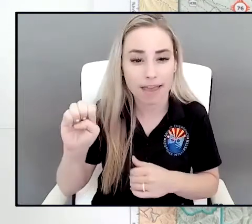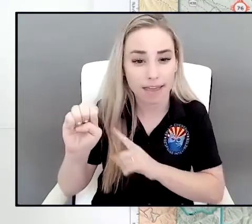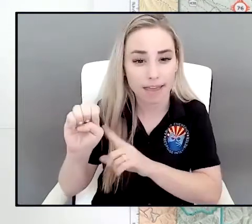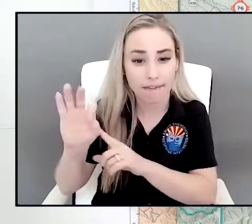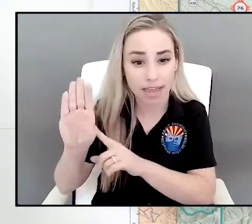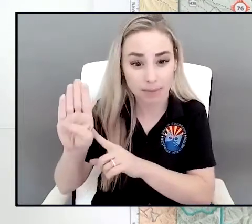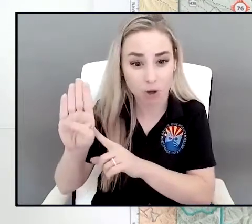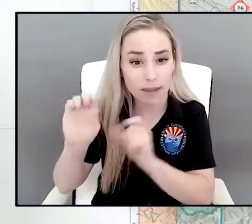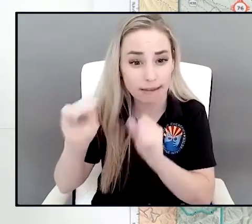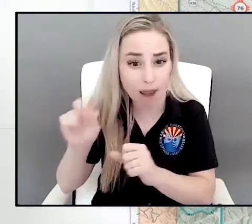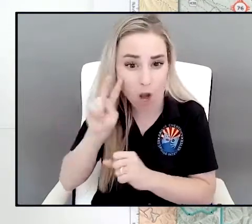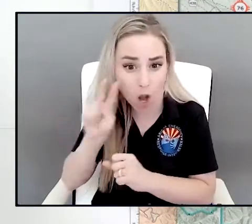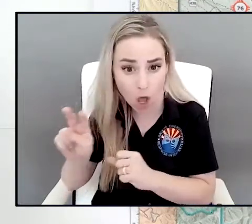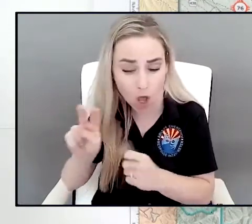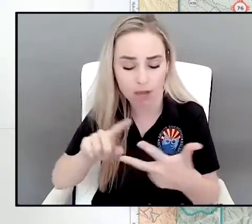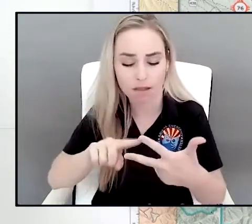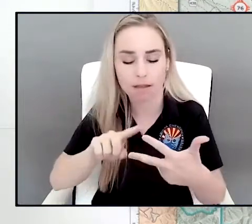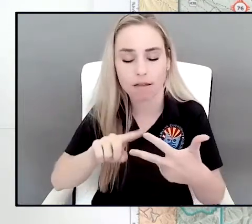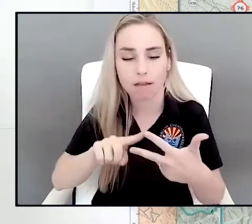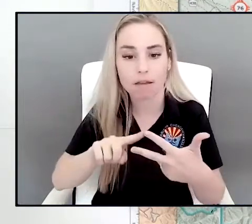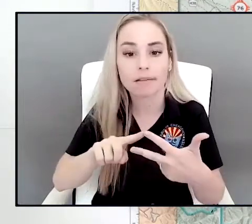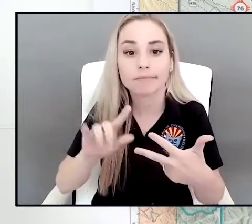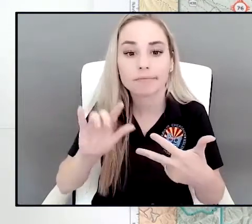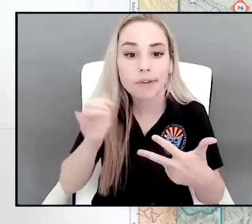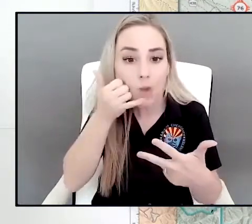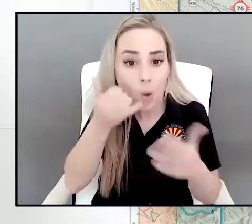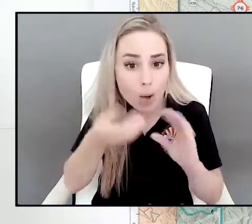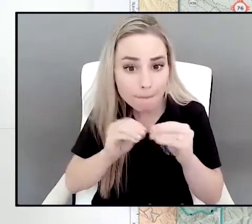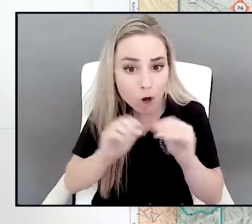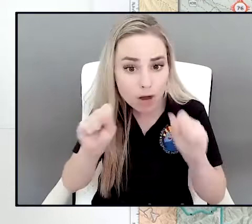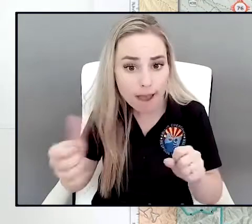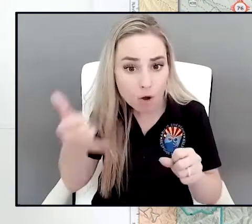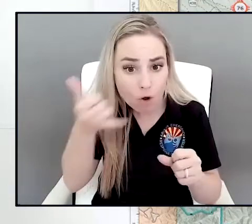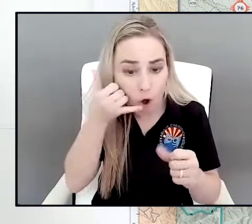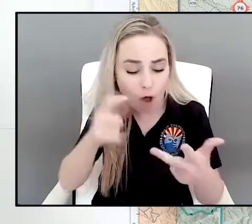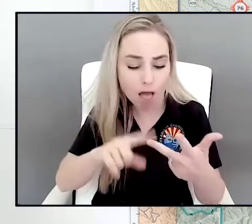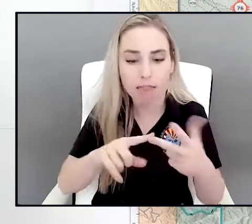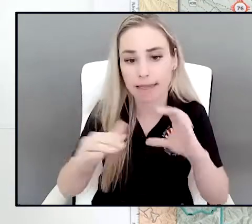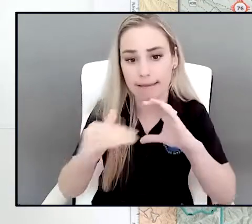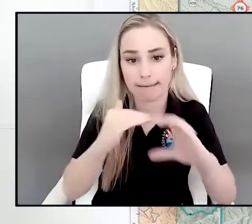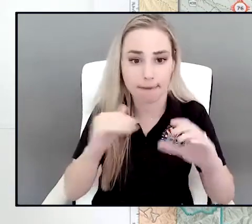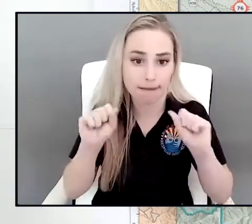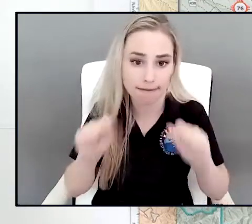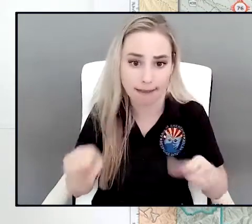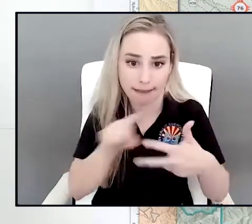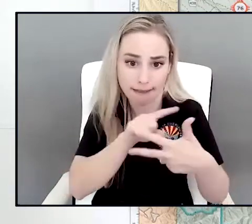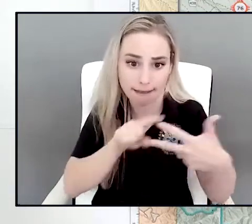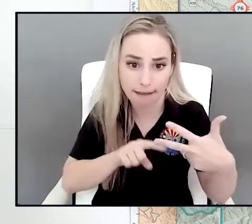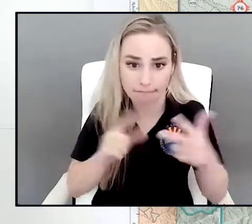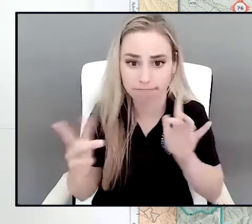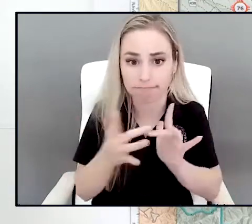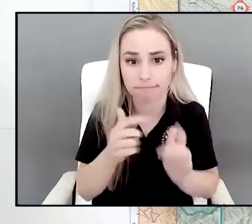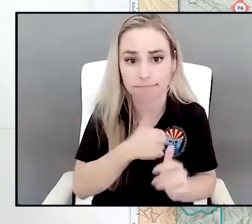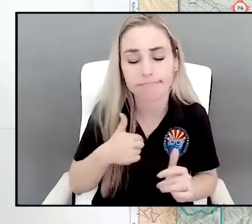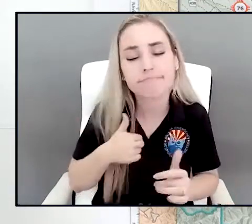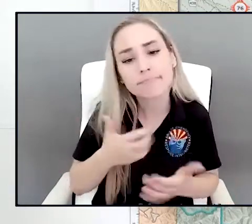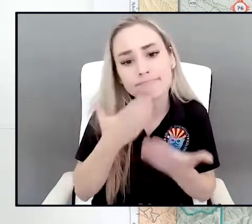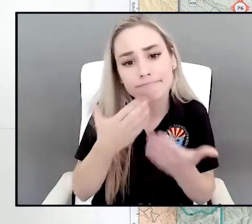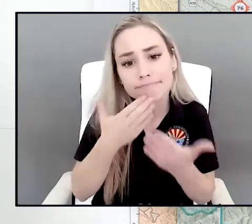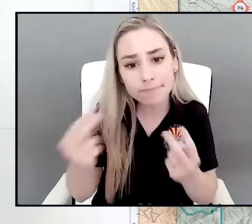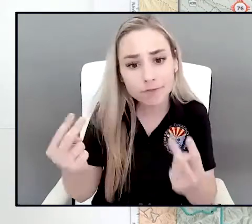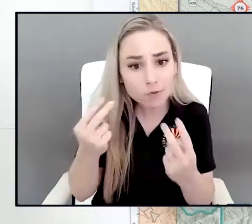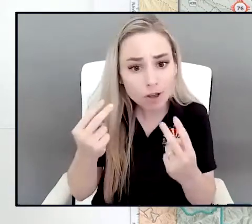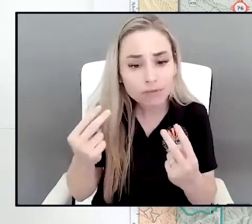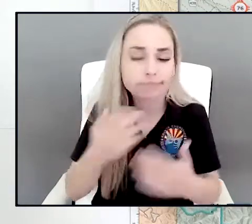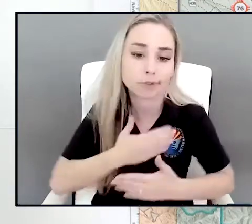page. You can always call our fire information line, and then just send us an email if you have questions. So we appreciate you joining.